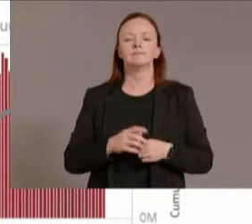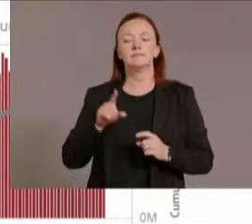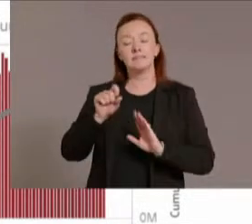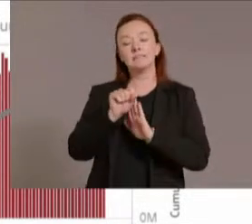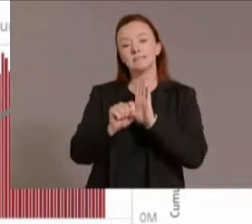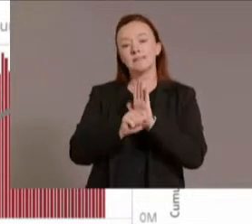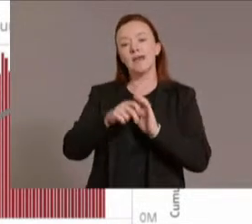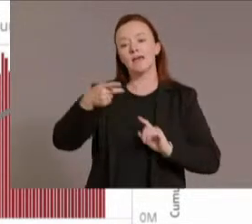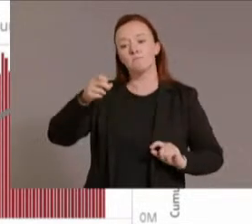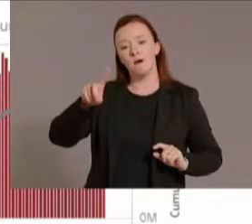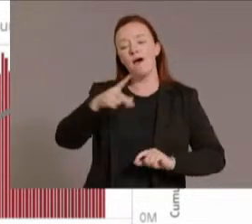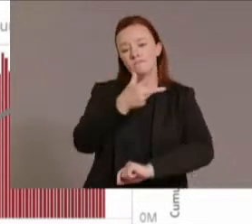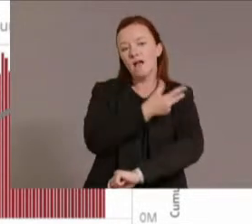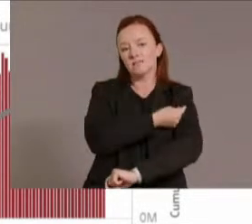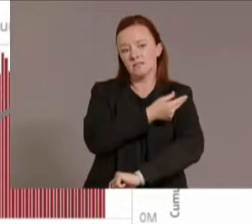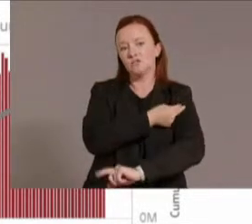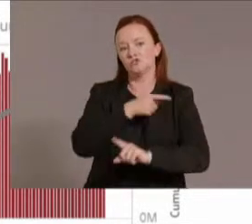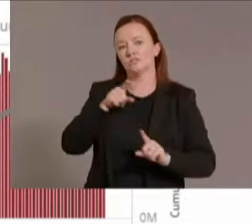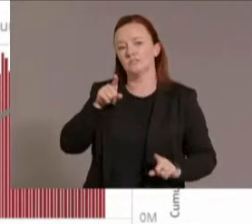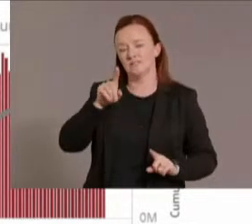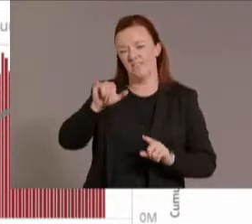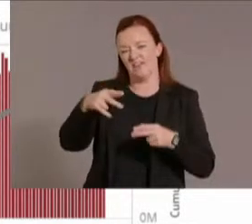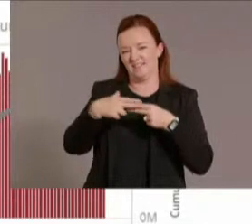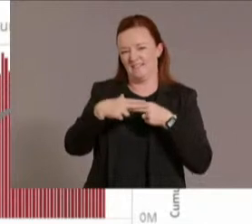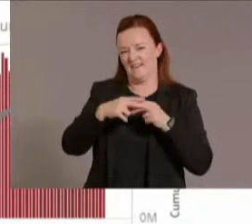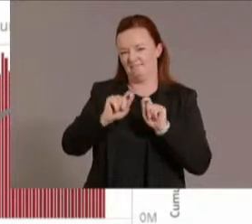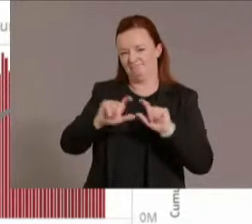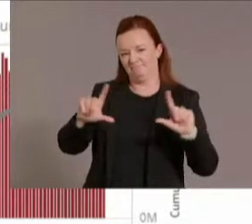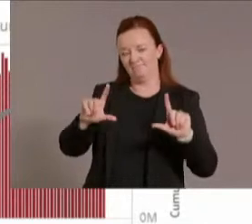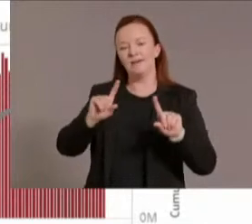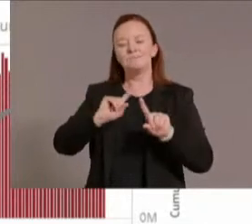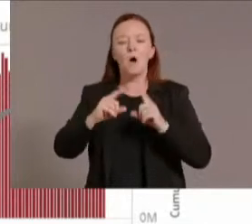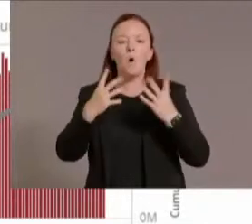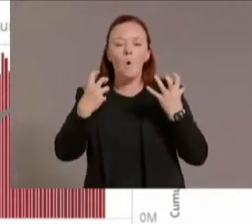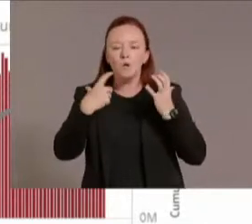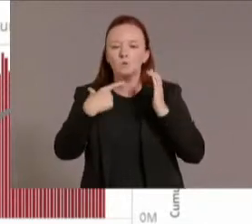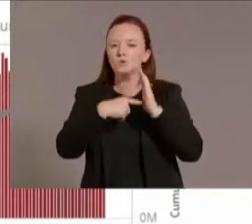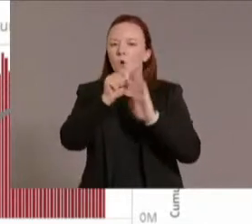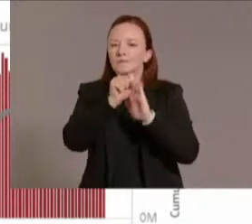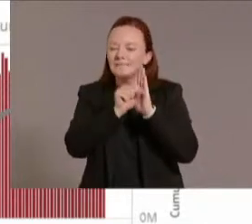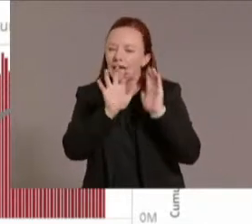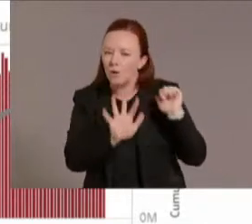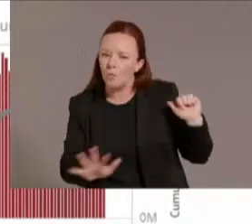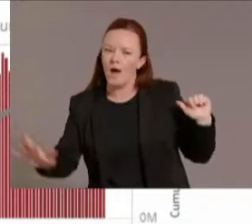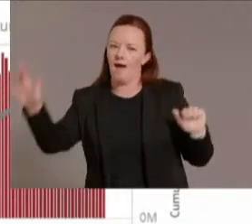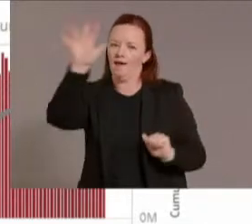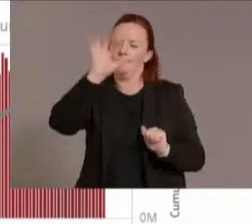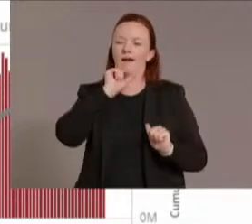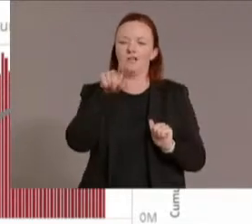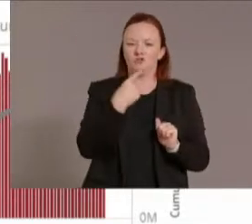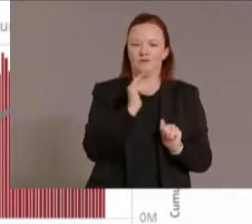pod vaccinations. However, what we wanted to show was the statewide vaccinations.